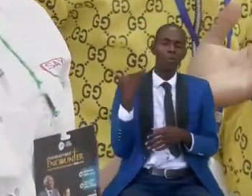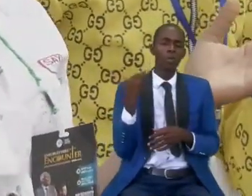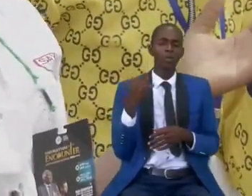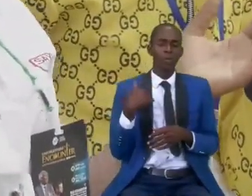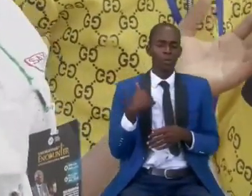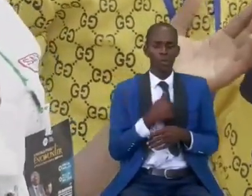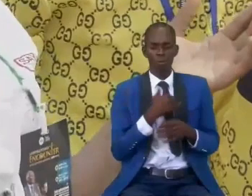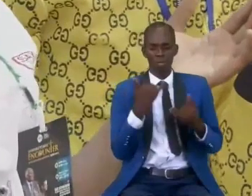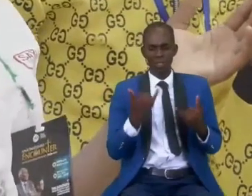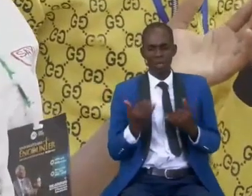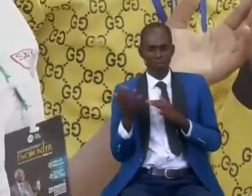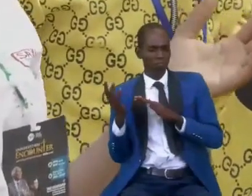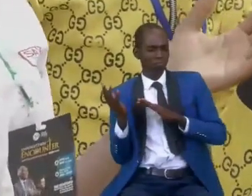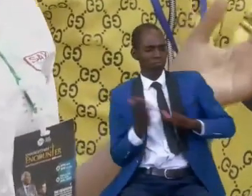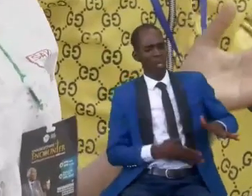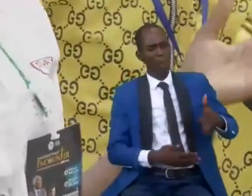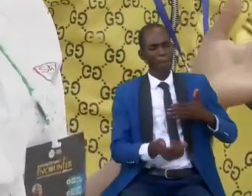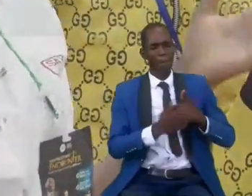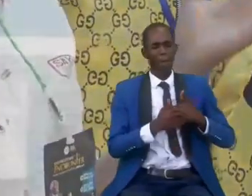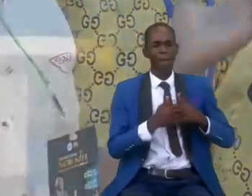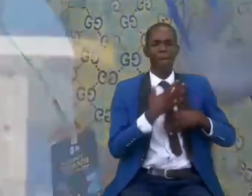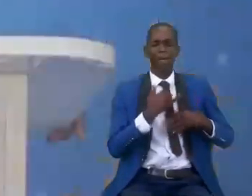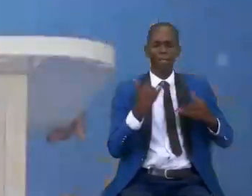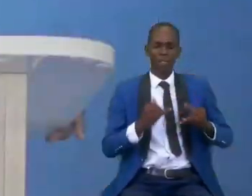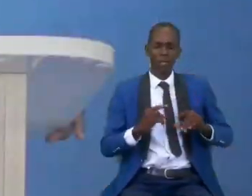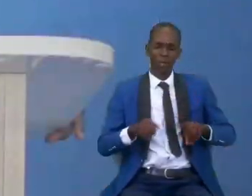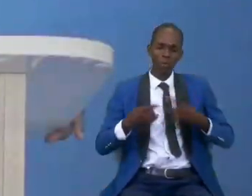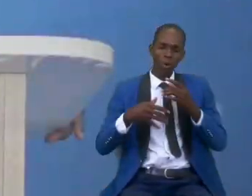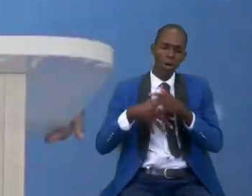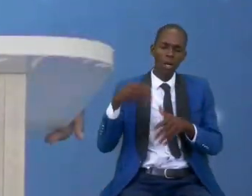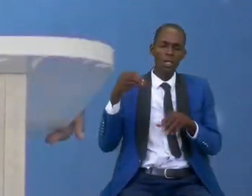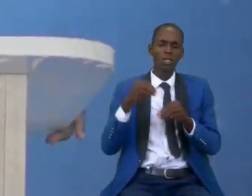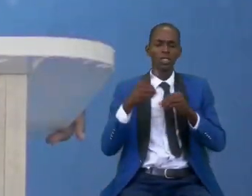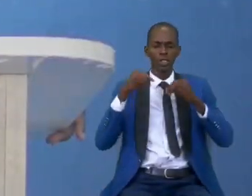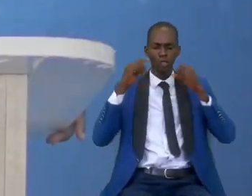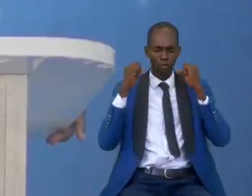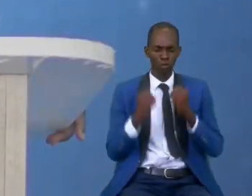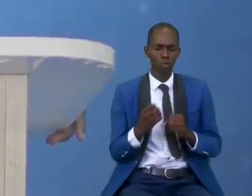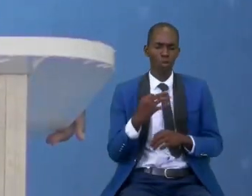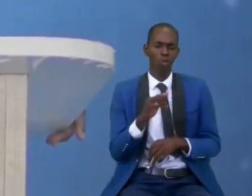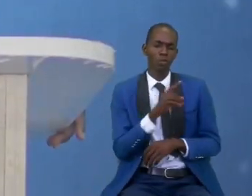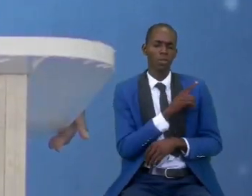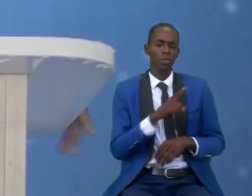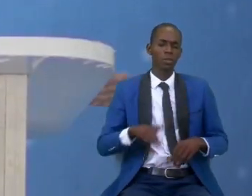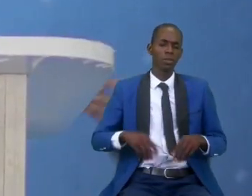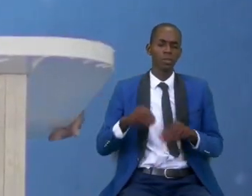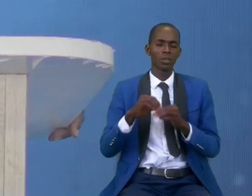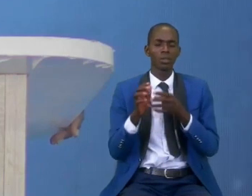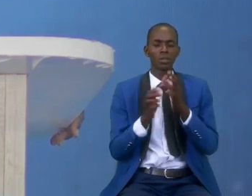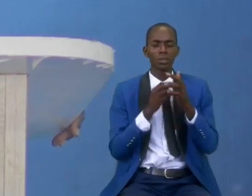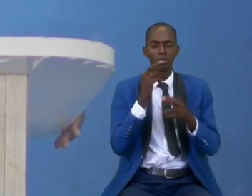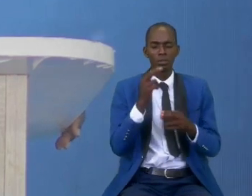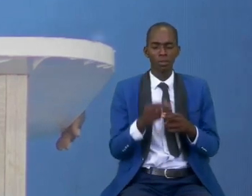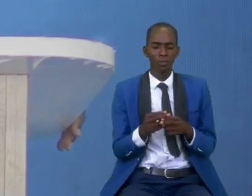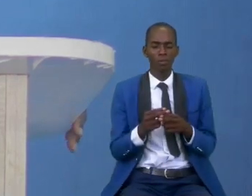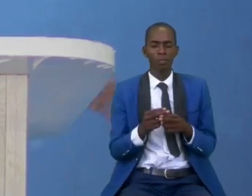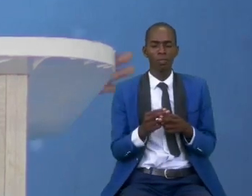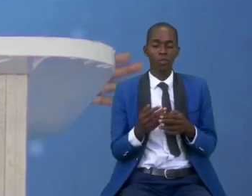the strength of the Lord in Jesus' name. Amen. New life. Amen. Salvation.